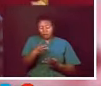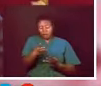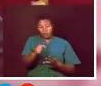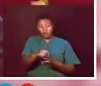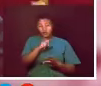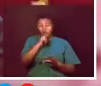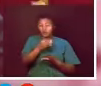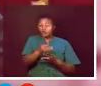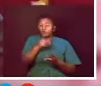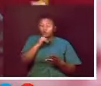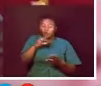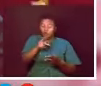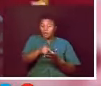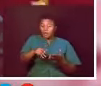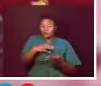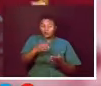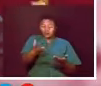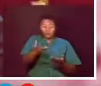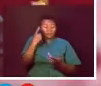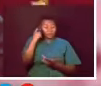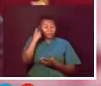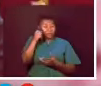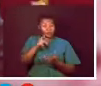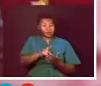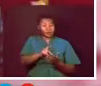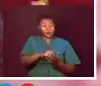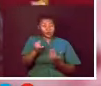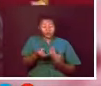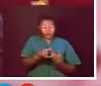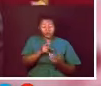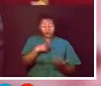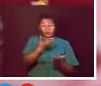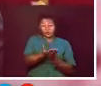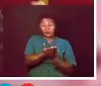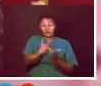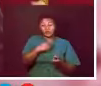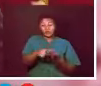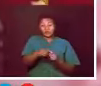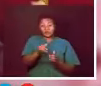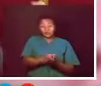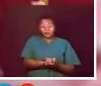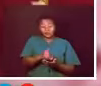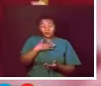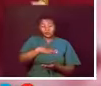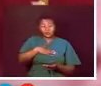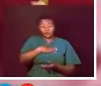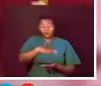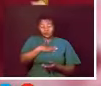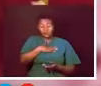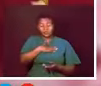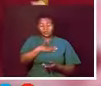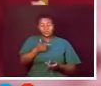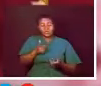form part of our current ongoing electrification projects. I would appeal to my friend that you should let us complete the stalled